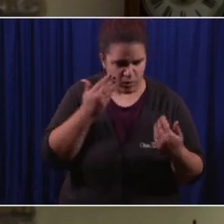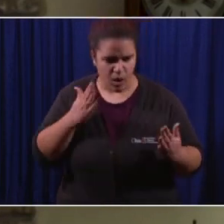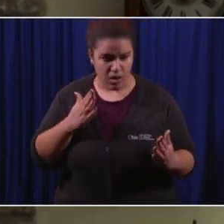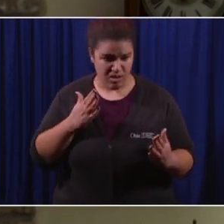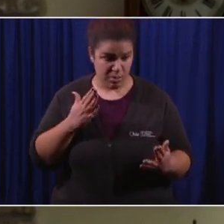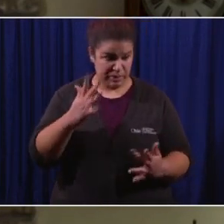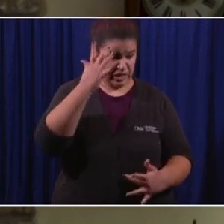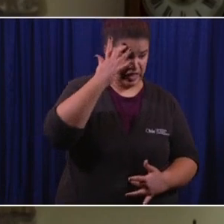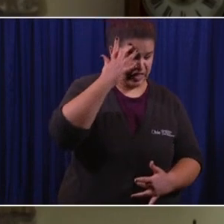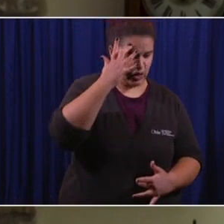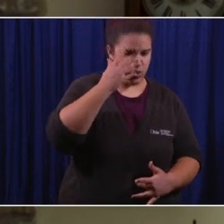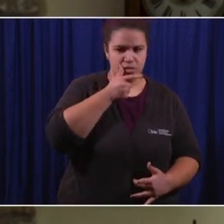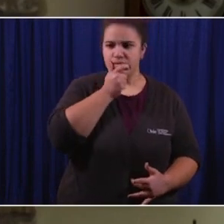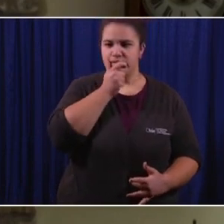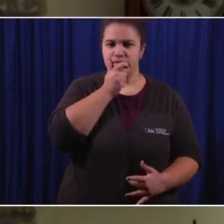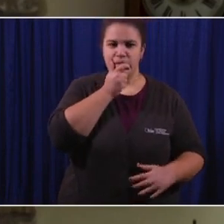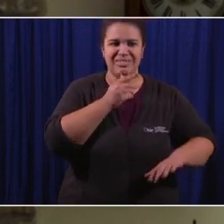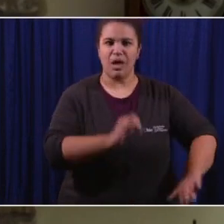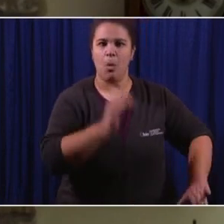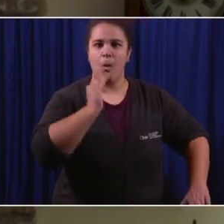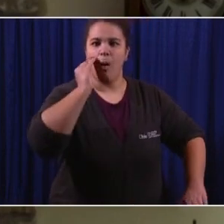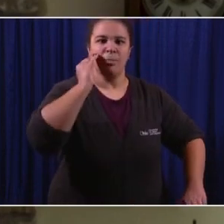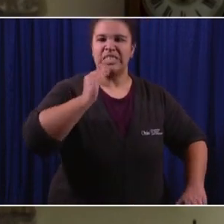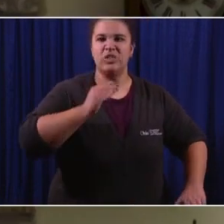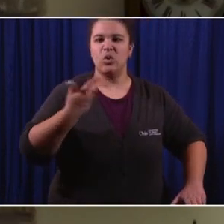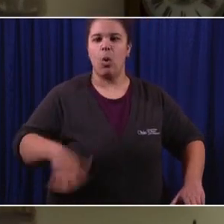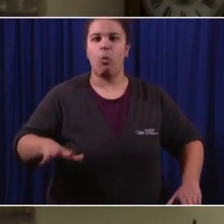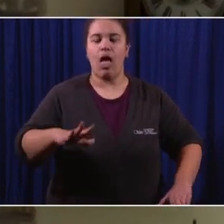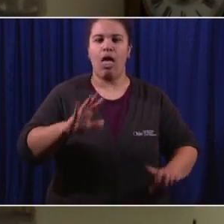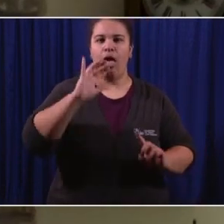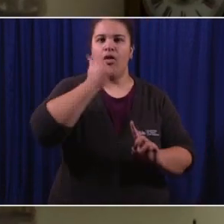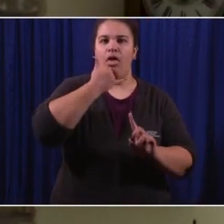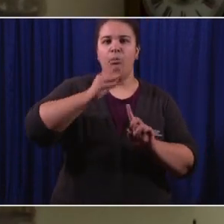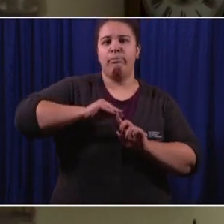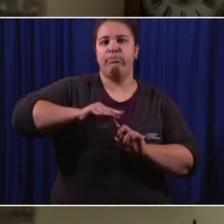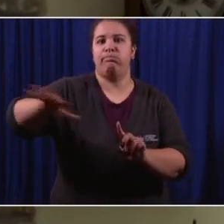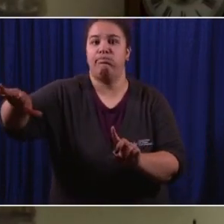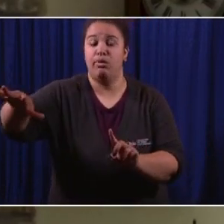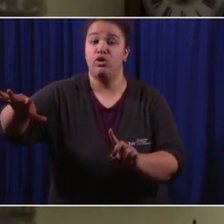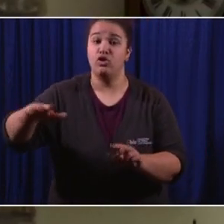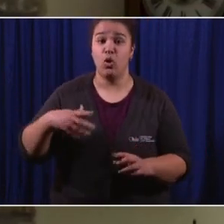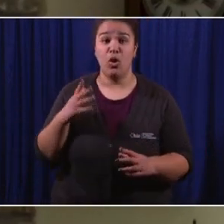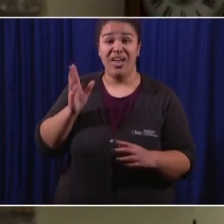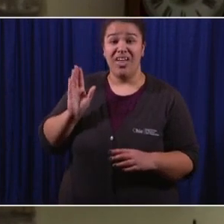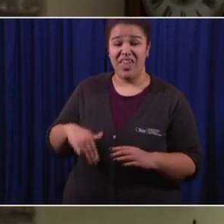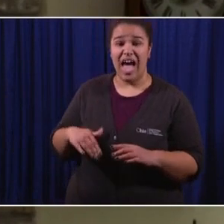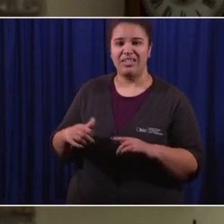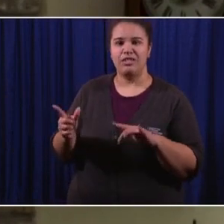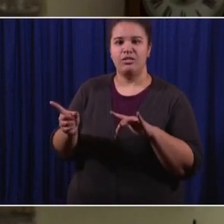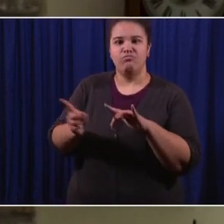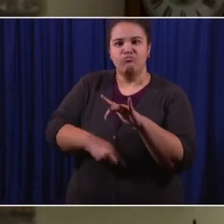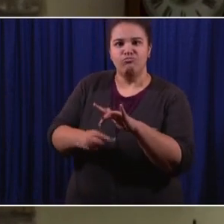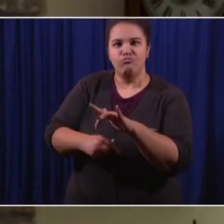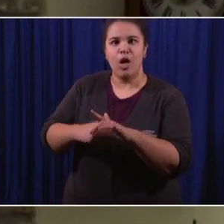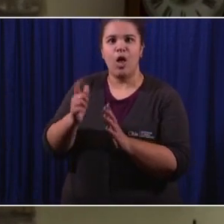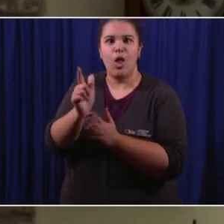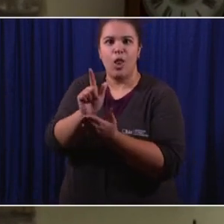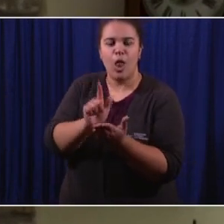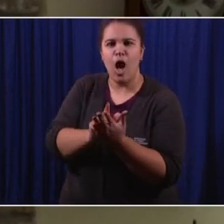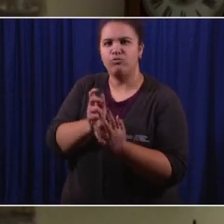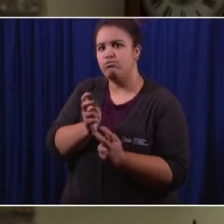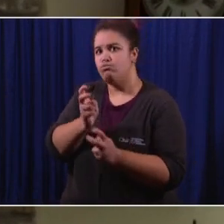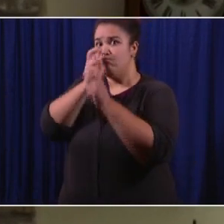potentially spread the virus at school. Well, that's an excellent question. We really want to encourage schools to do that. And,